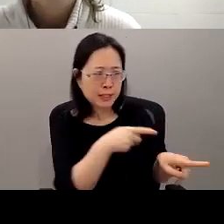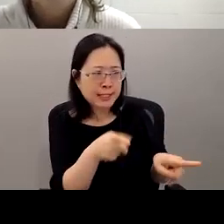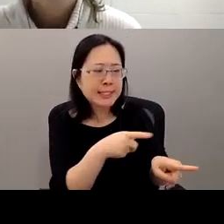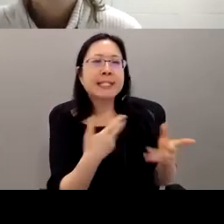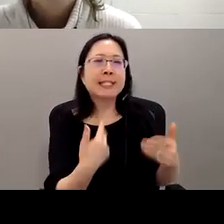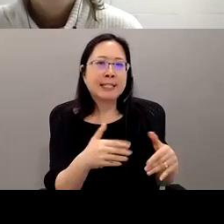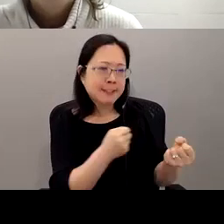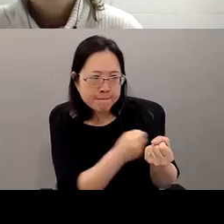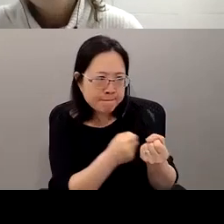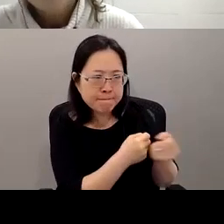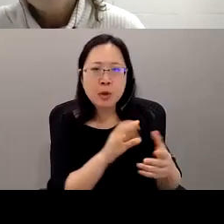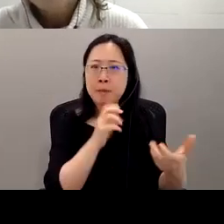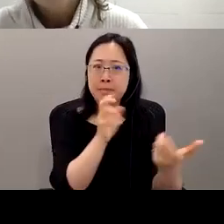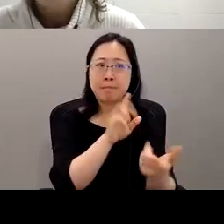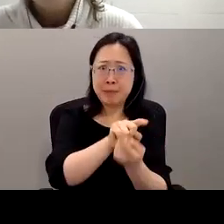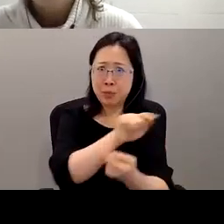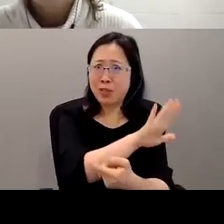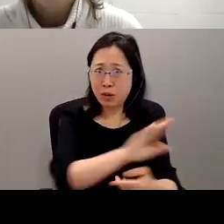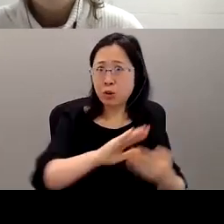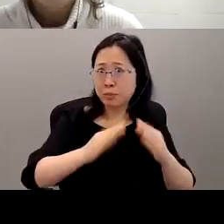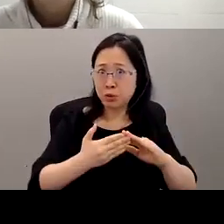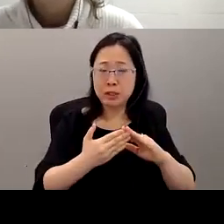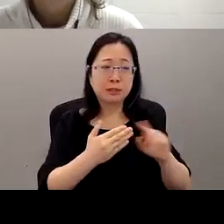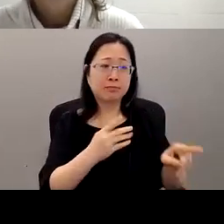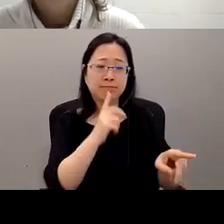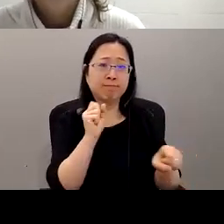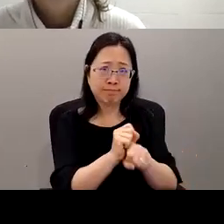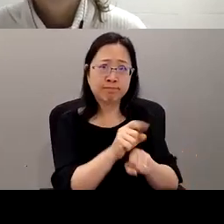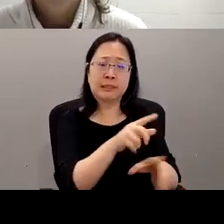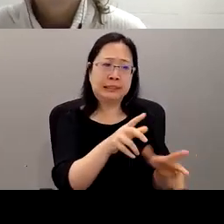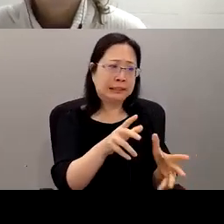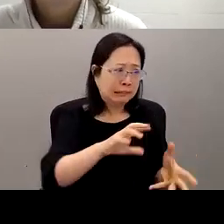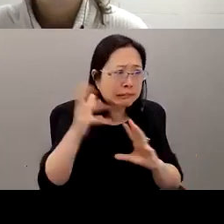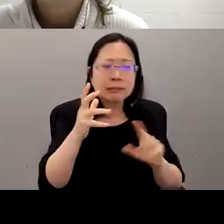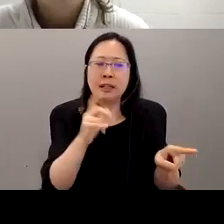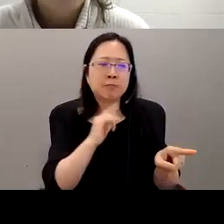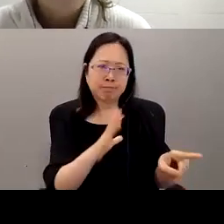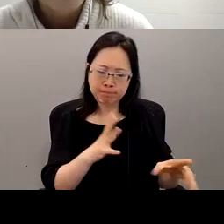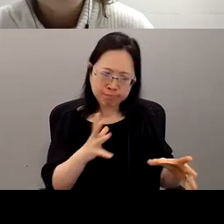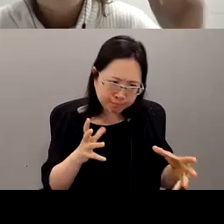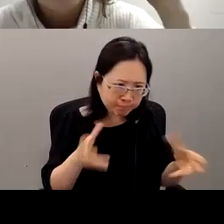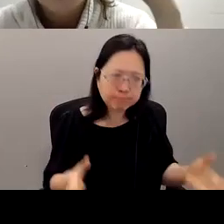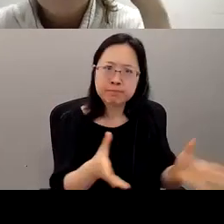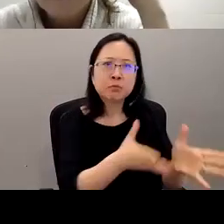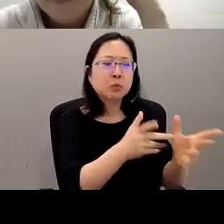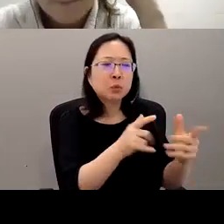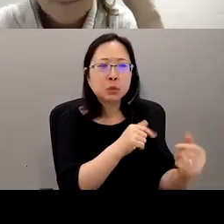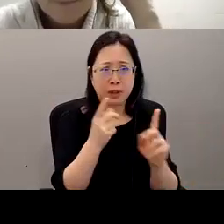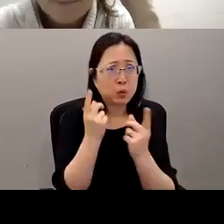harmed, to experience the direct outcome of their actions, and to offer reparations in